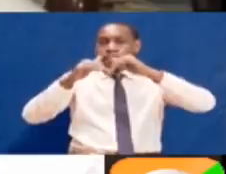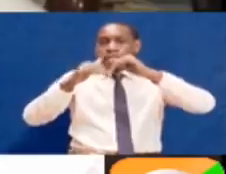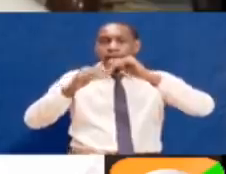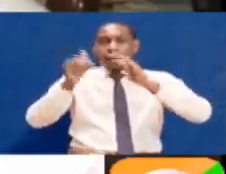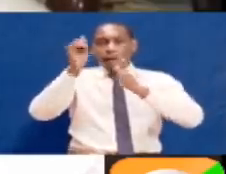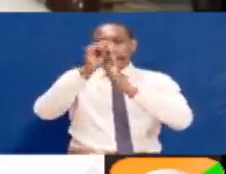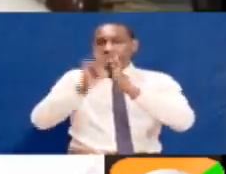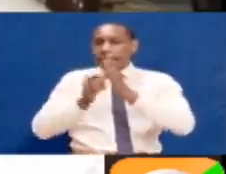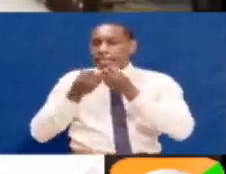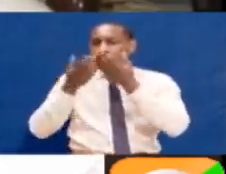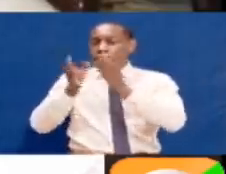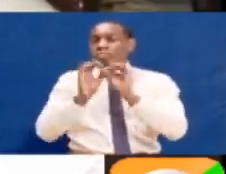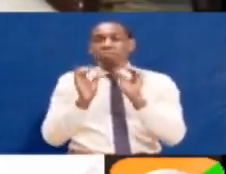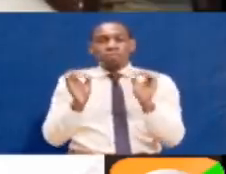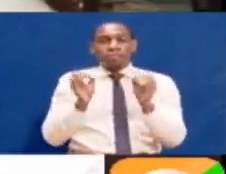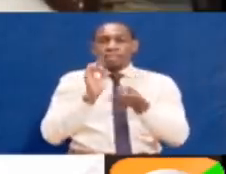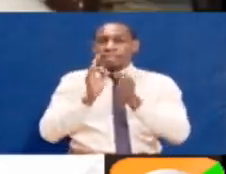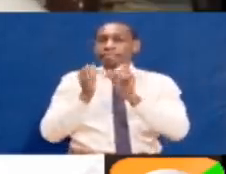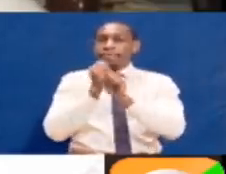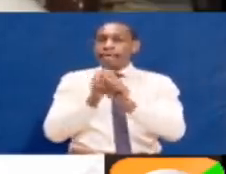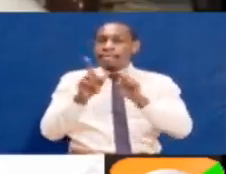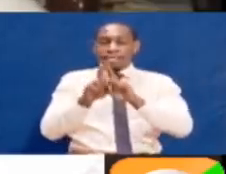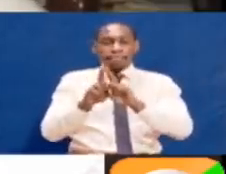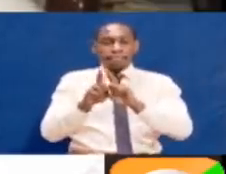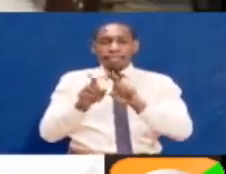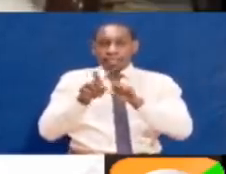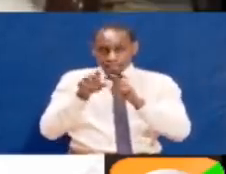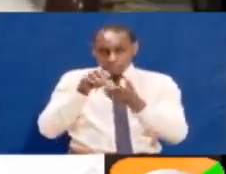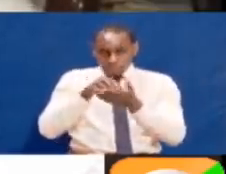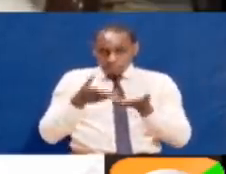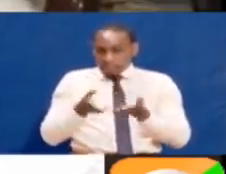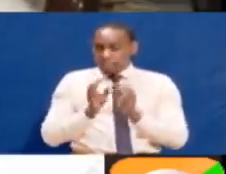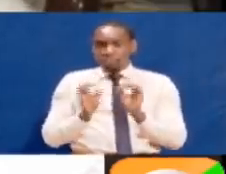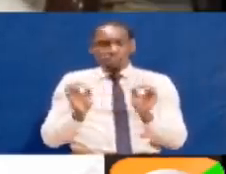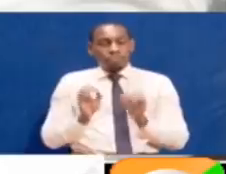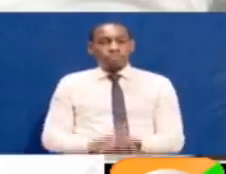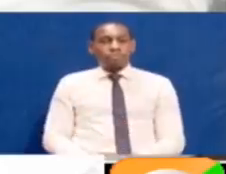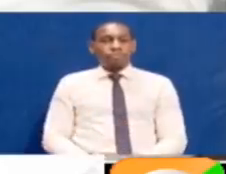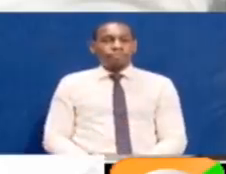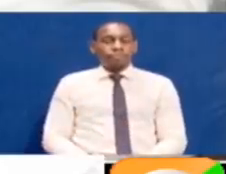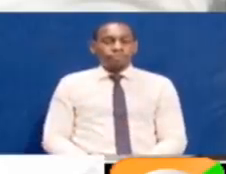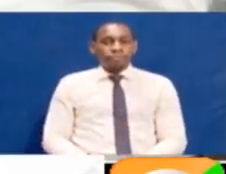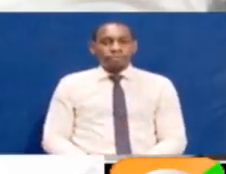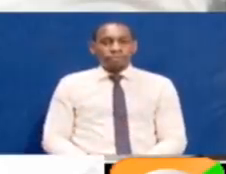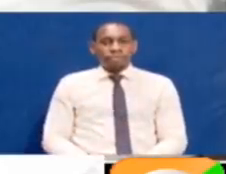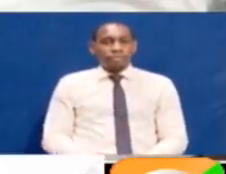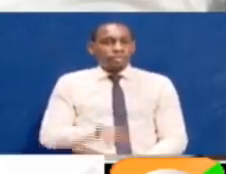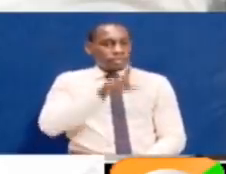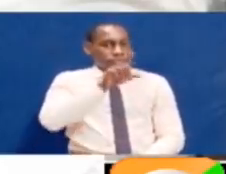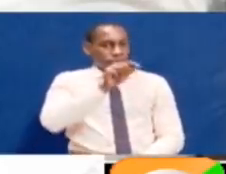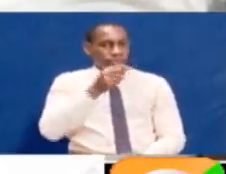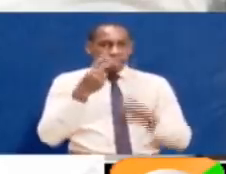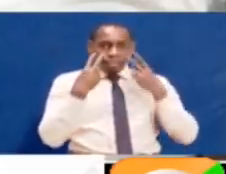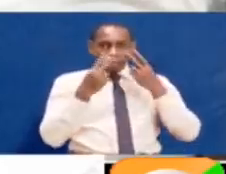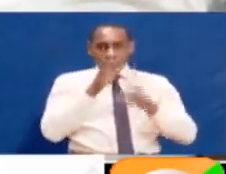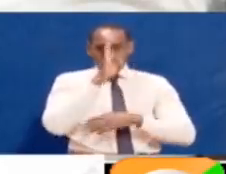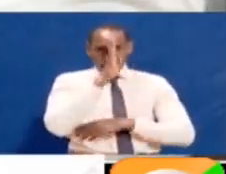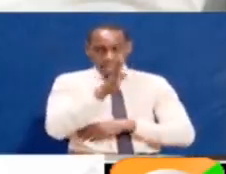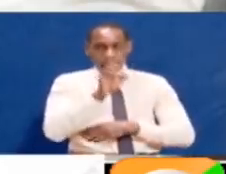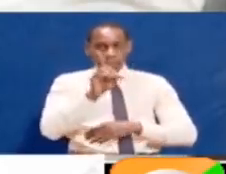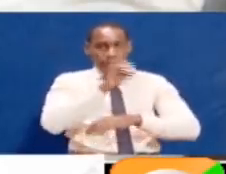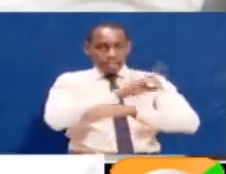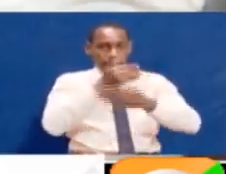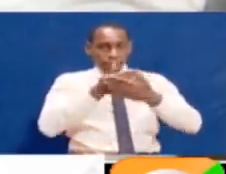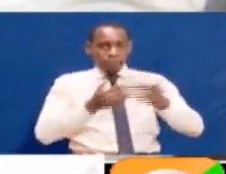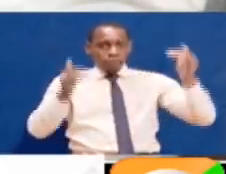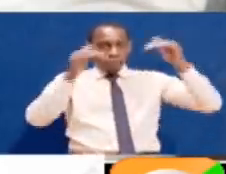the agenda. If that had been done, we would not find ourselves in this situation, my friend. So the cryptic tweets we saw on Sunday, a day